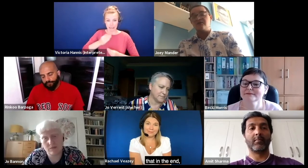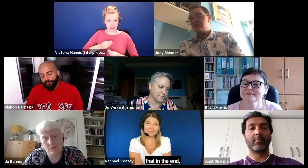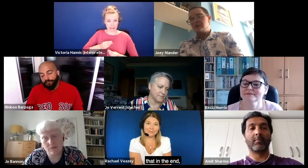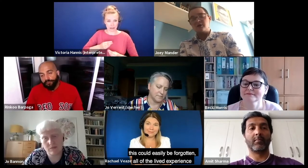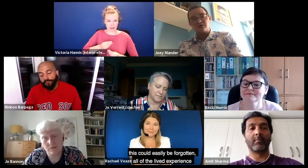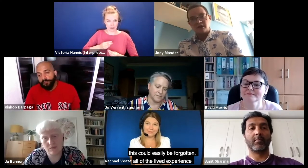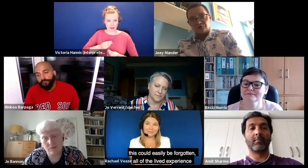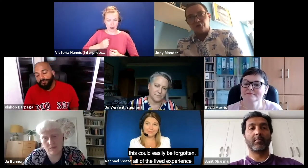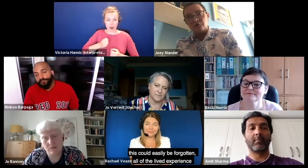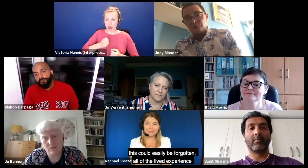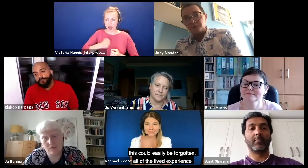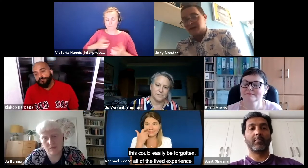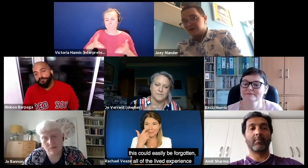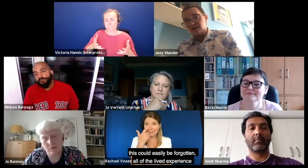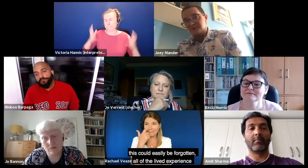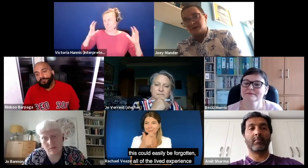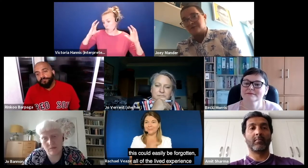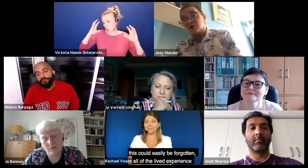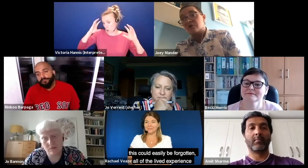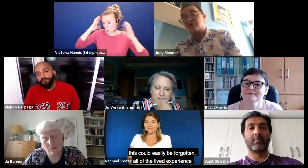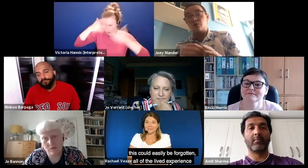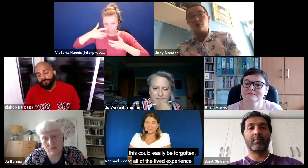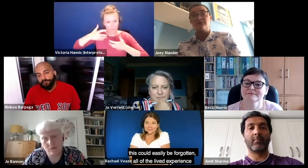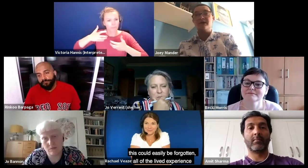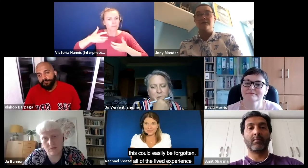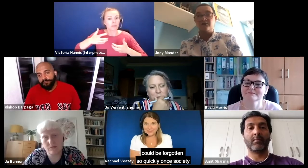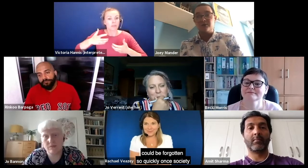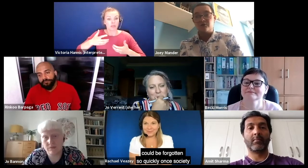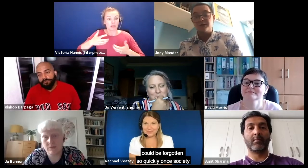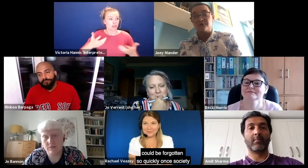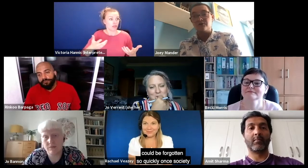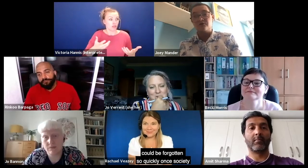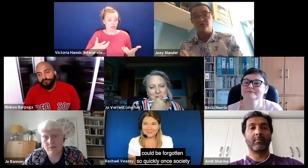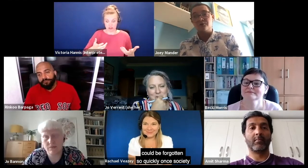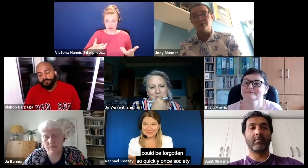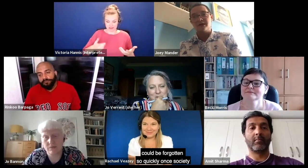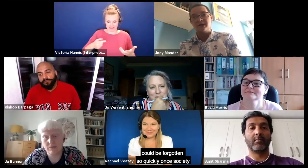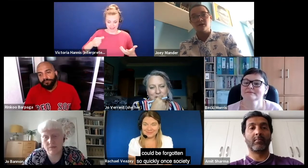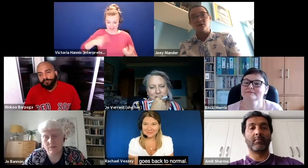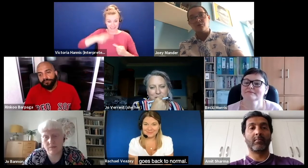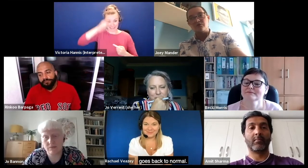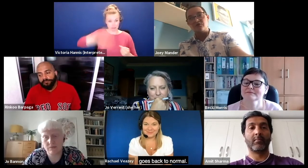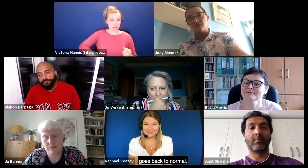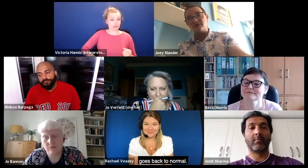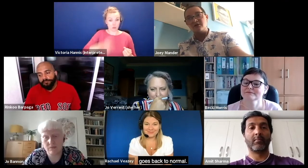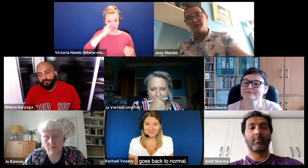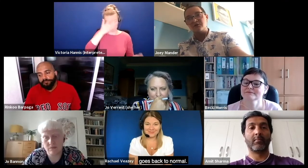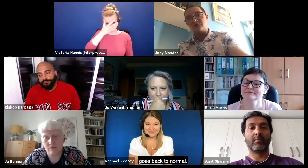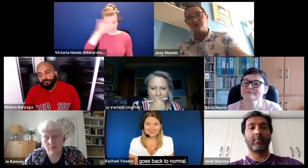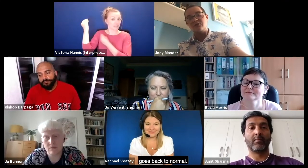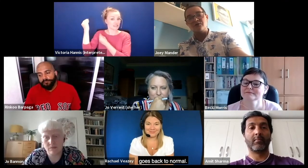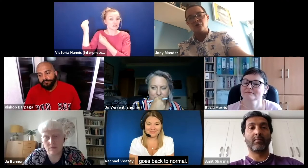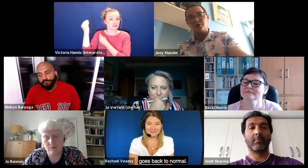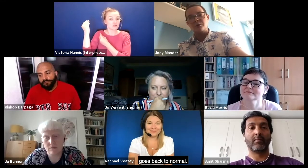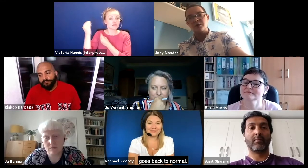end, this could easily be forgotten. All of the lived experience could be forgotten so quickly once society goes back